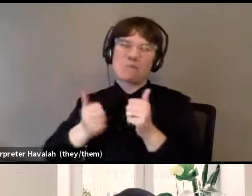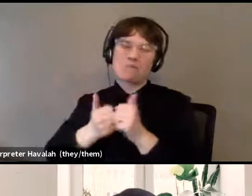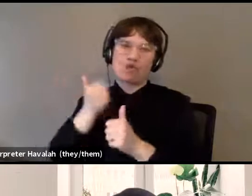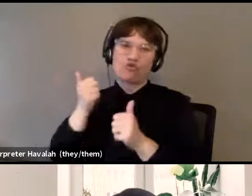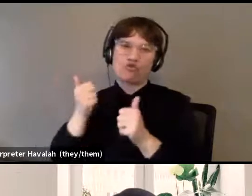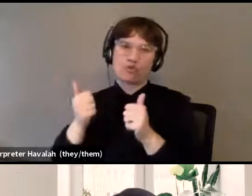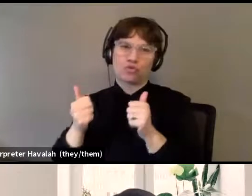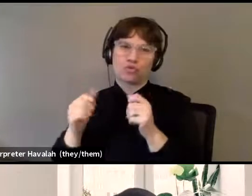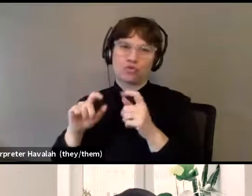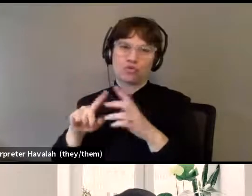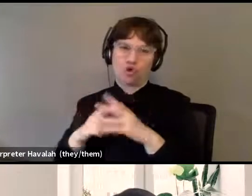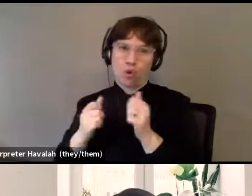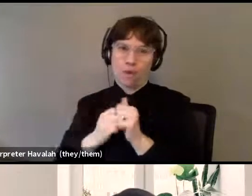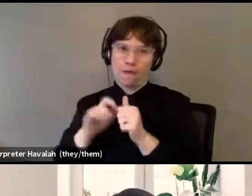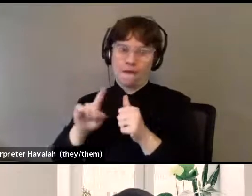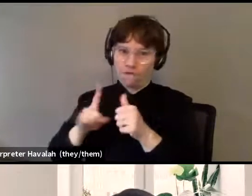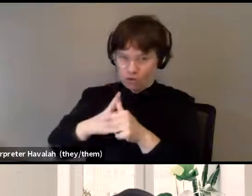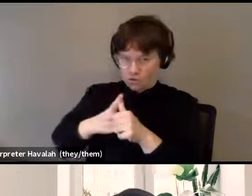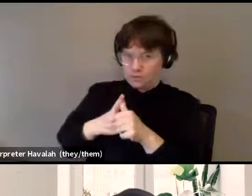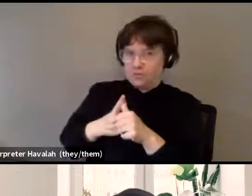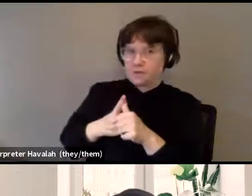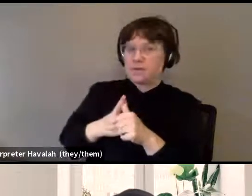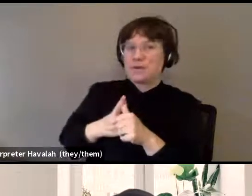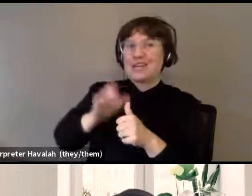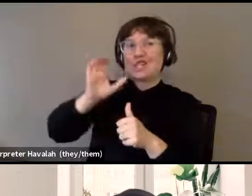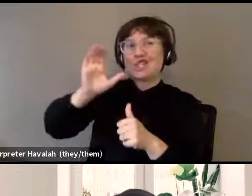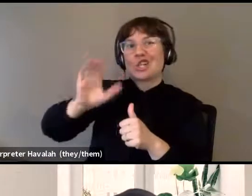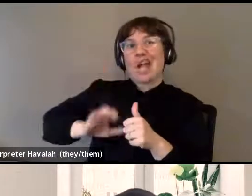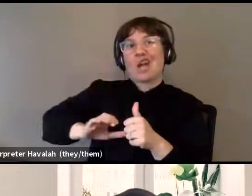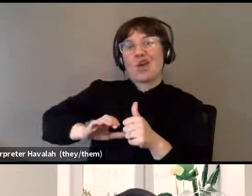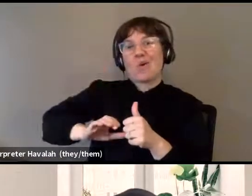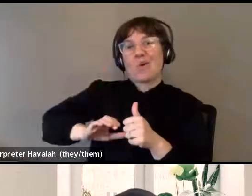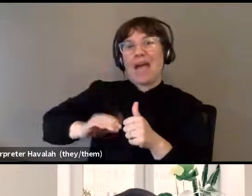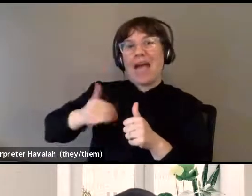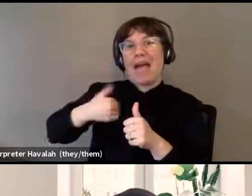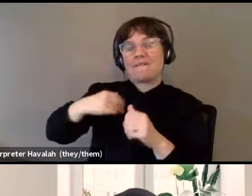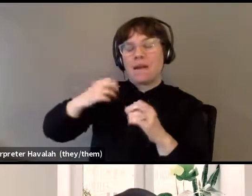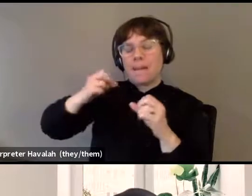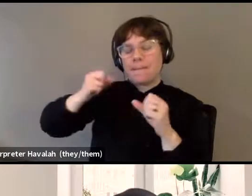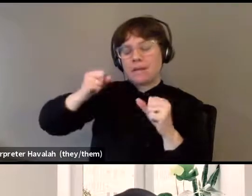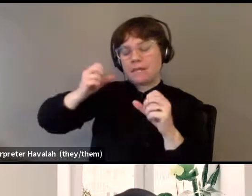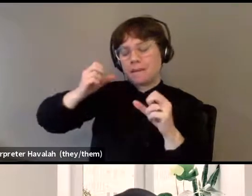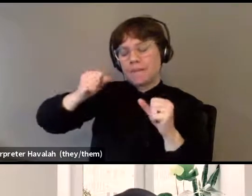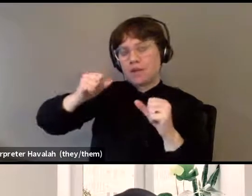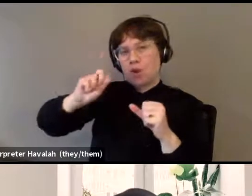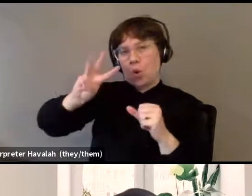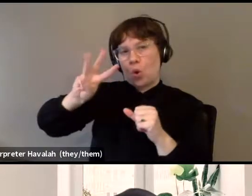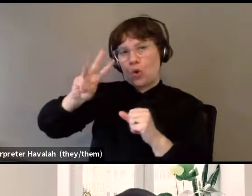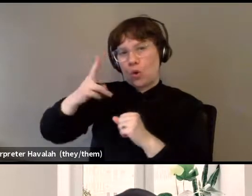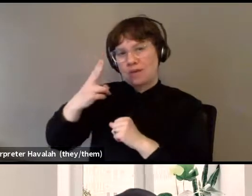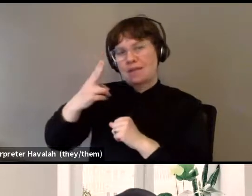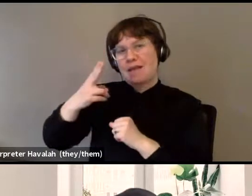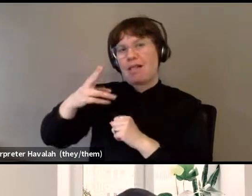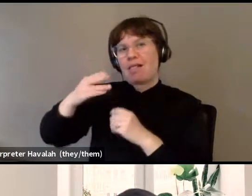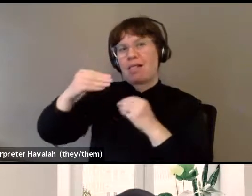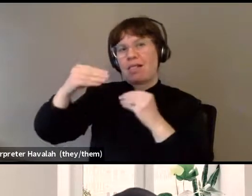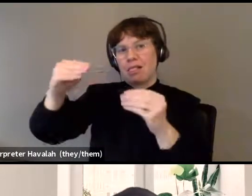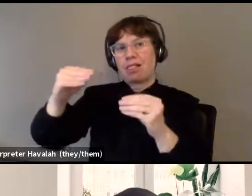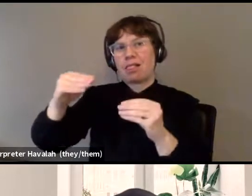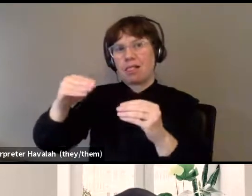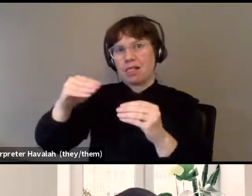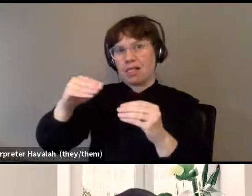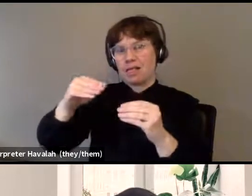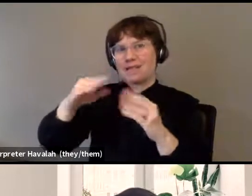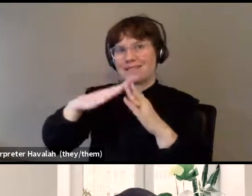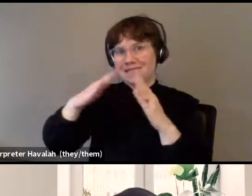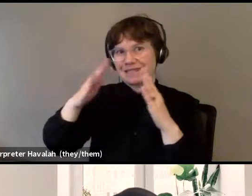of Chicago. First, as I said, Chicago has an excellent wholesale ecosystem for produce.